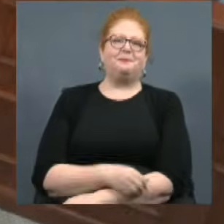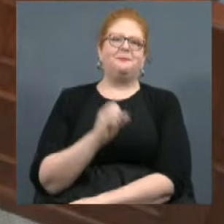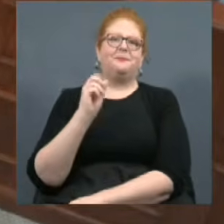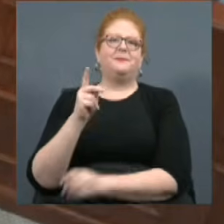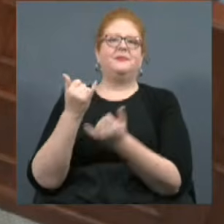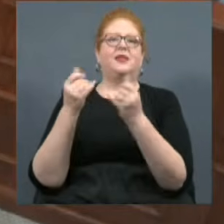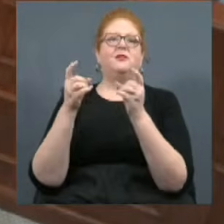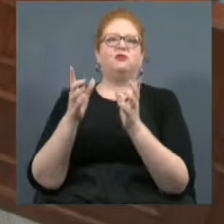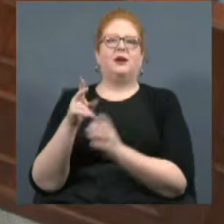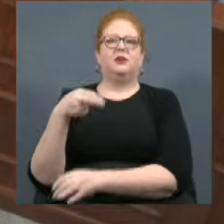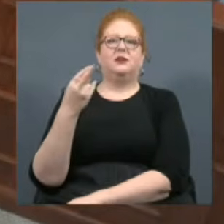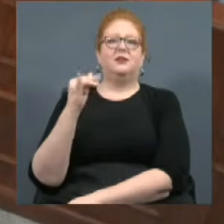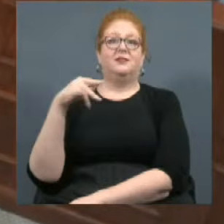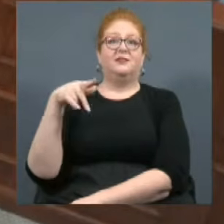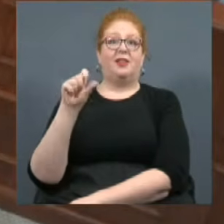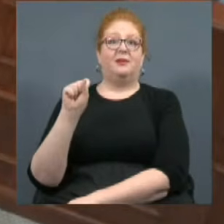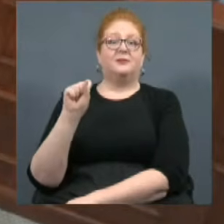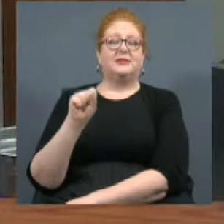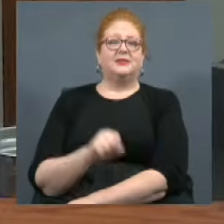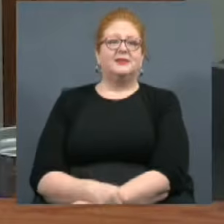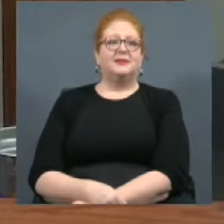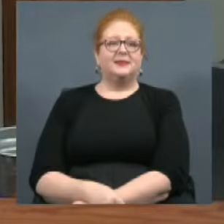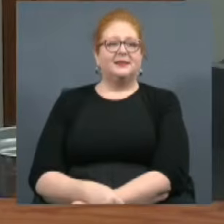Director Phillips?